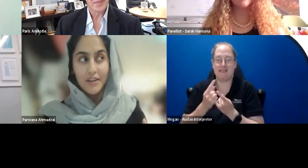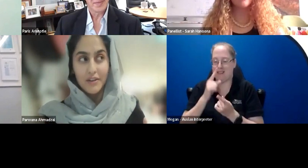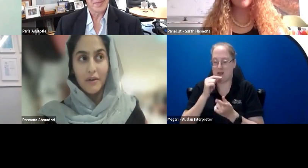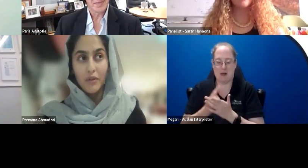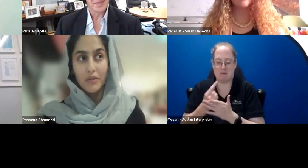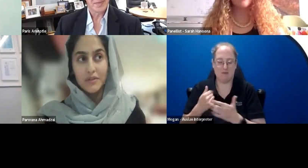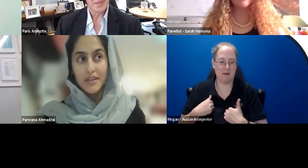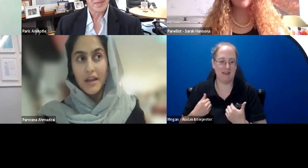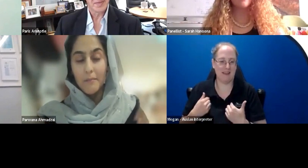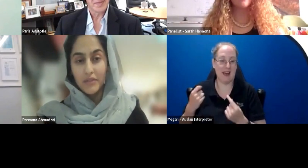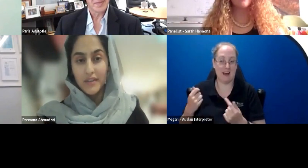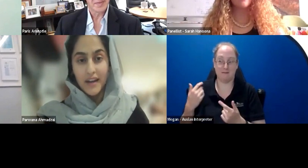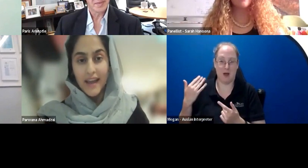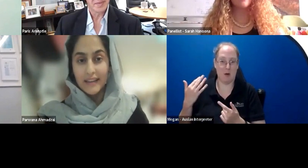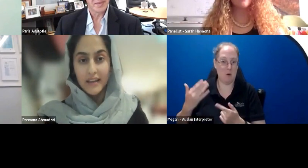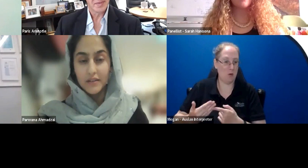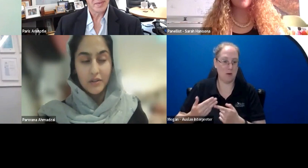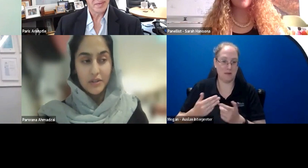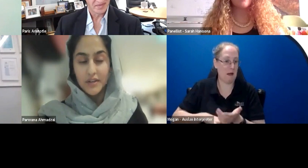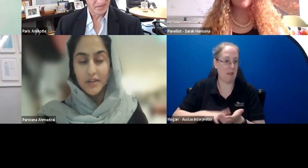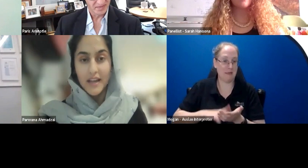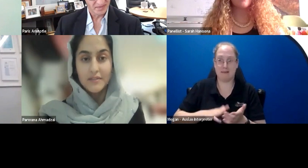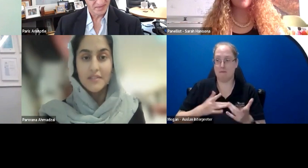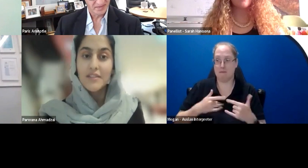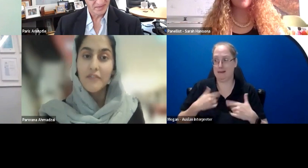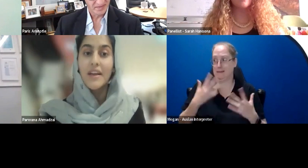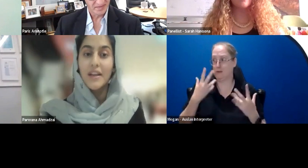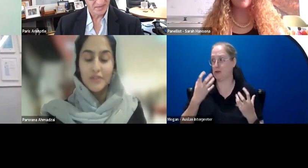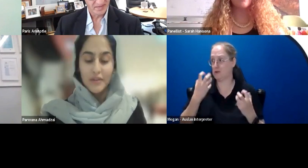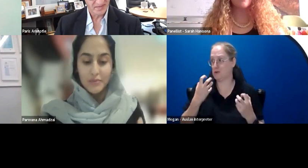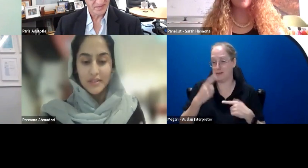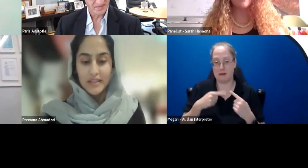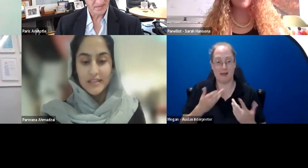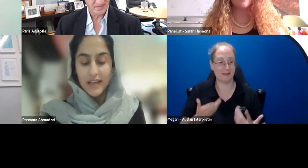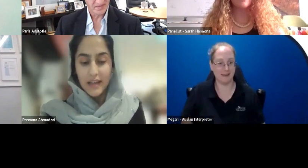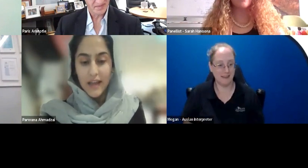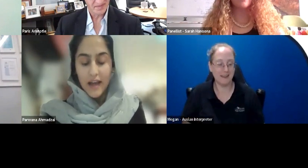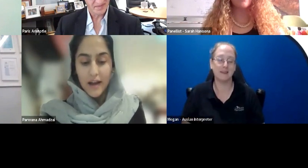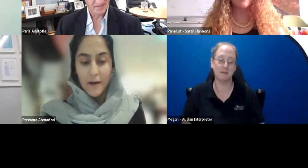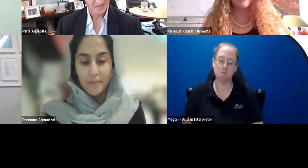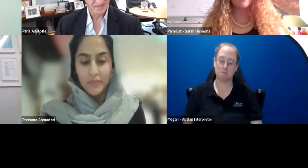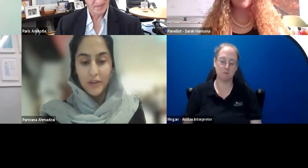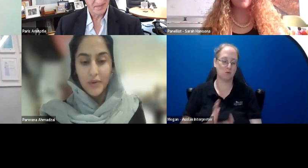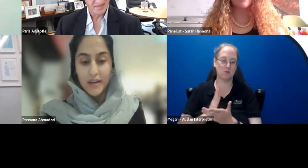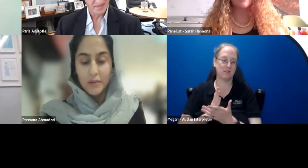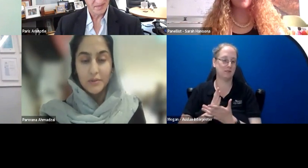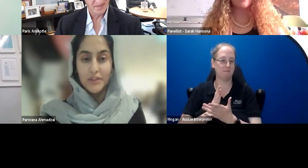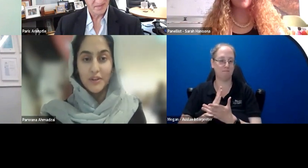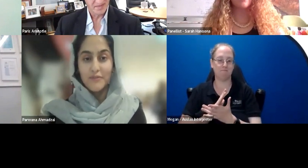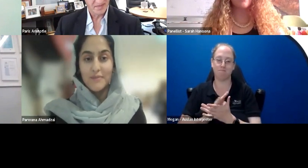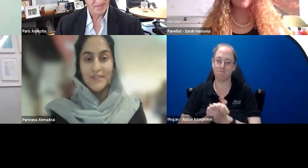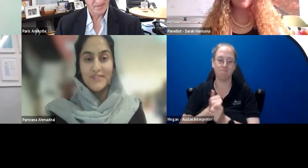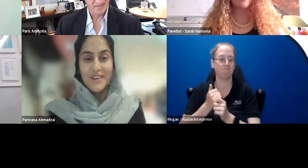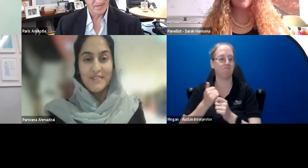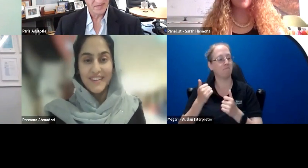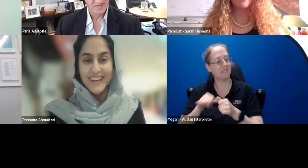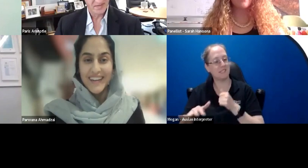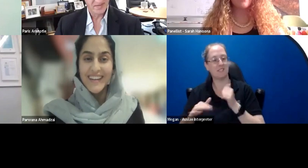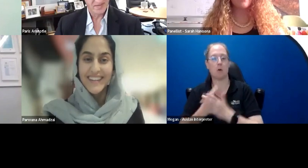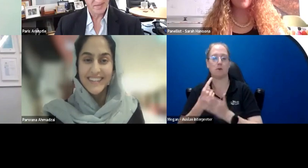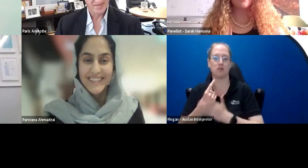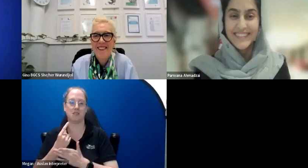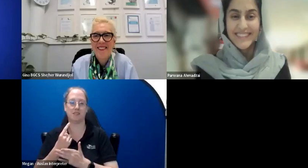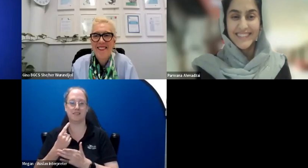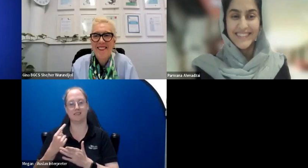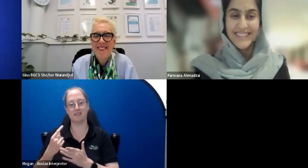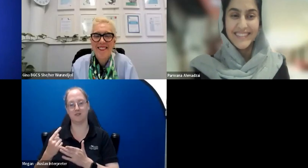after all those months that I had stressed out and stuff. So this was just a great opportunity for me to recover again.